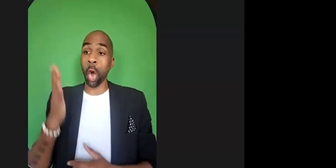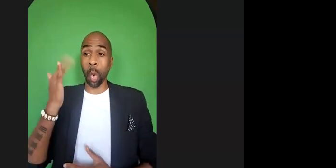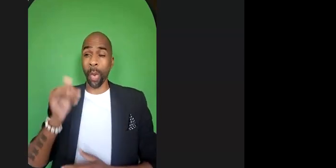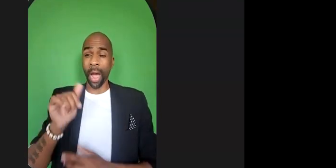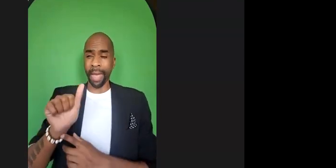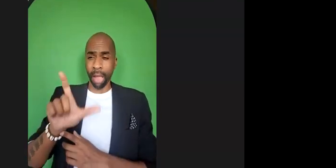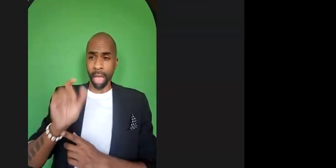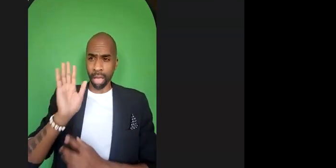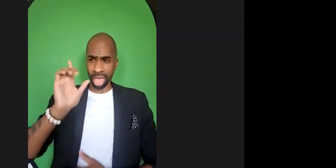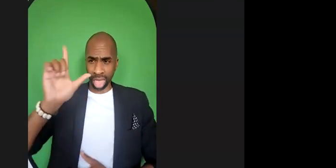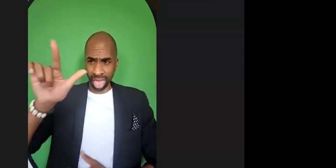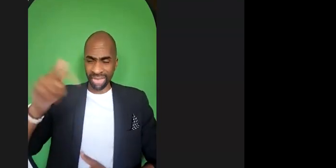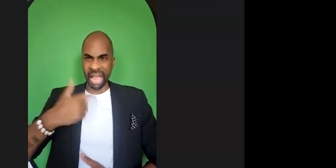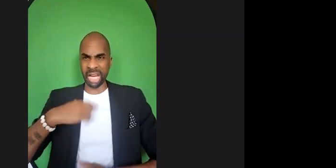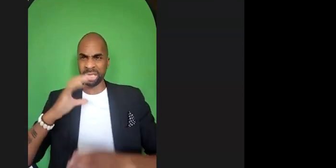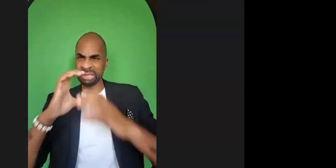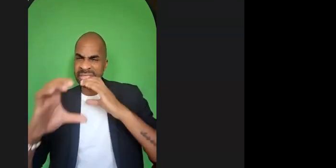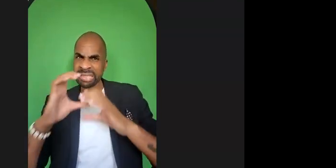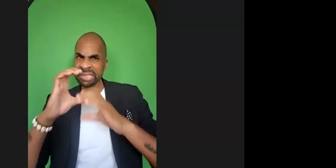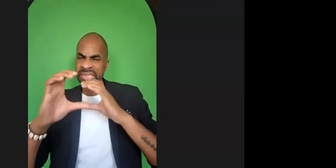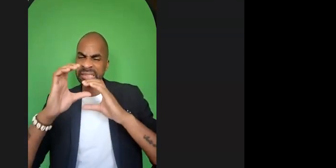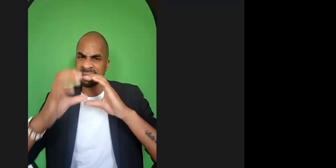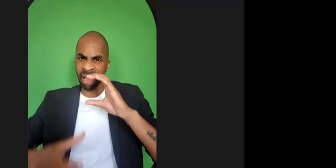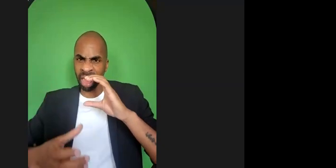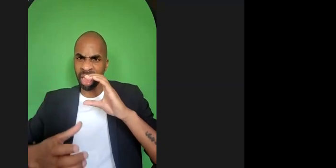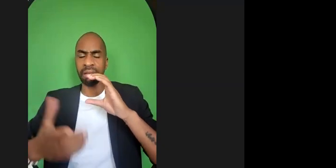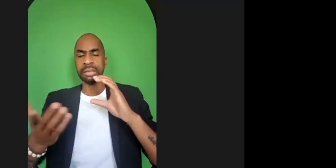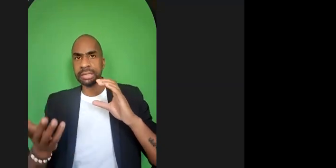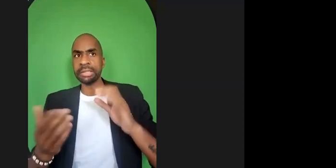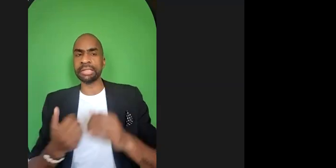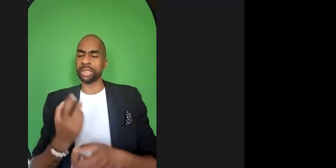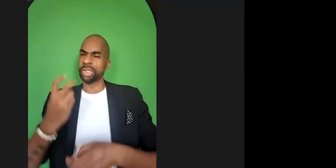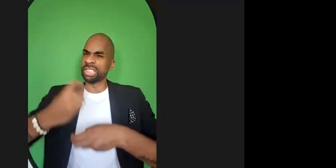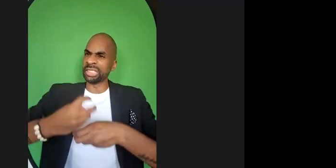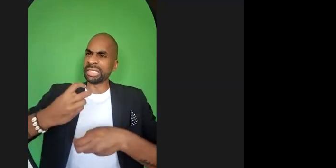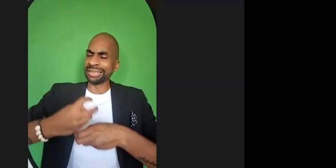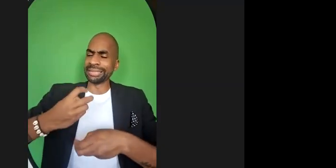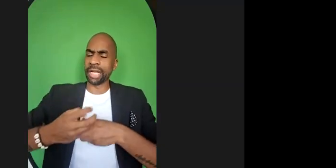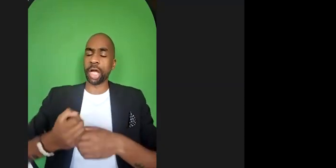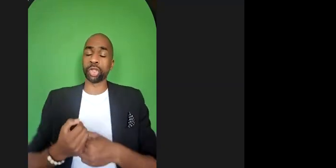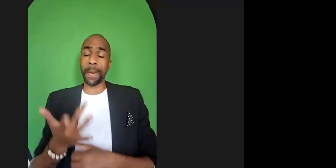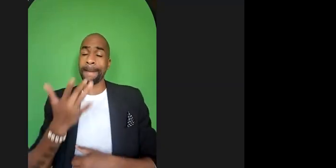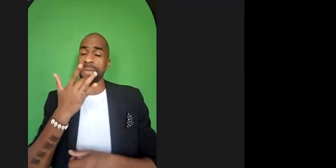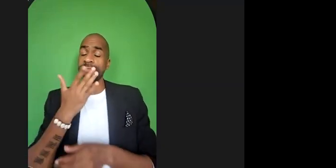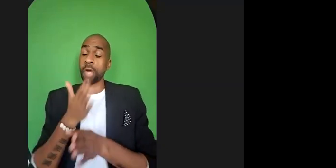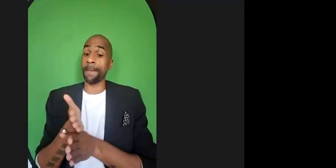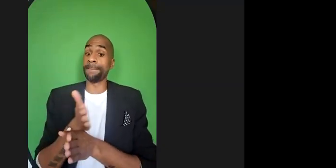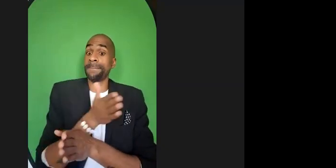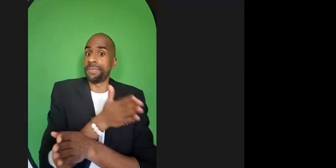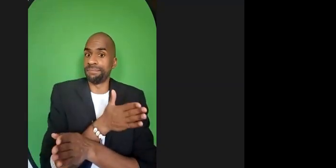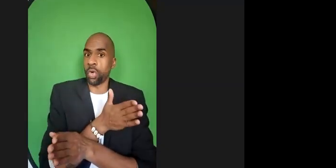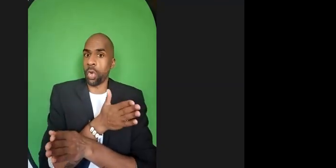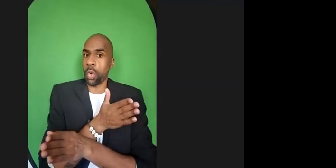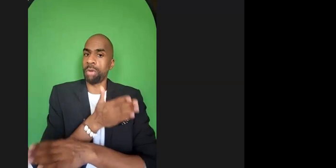communication challenges can make it more difficult to have really nuanced conversations later on in some